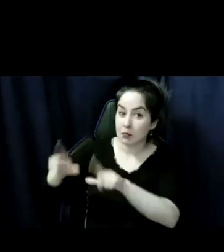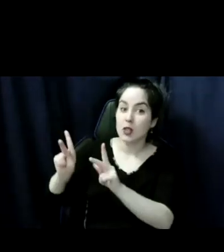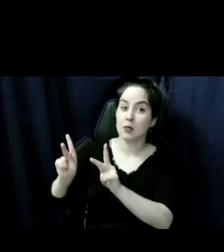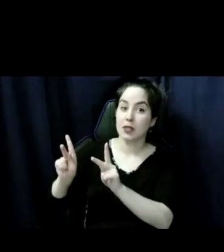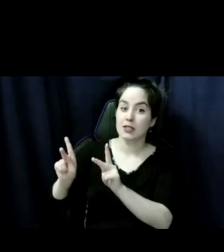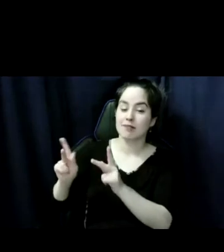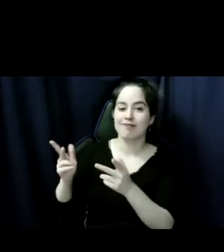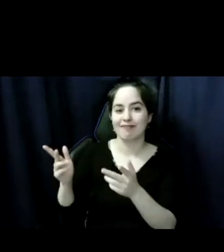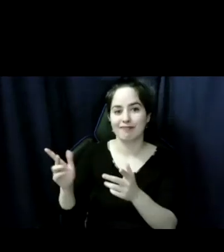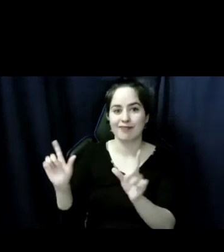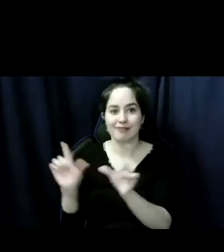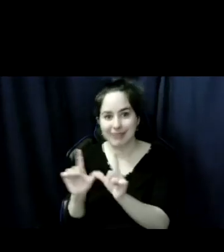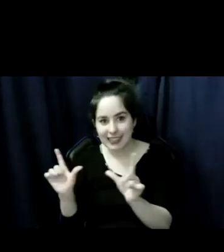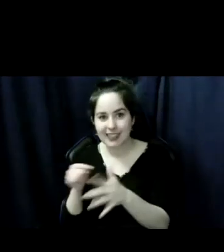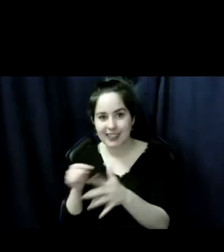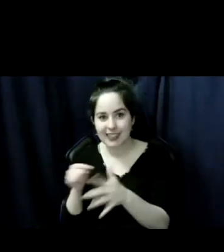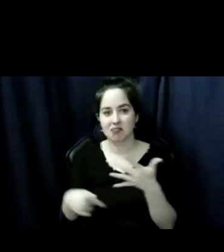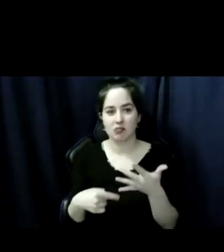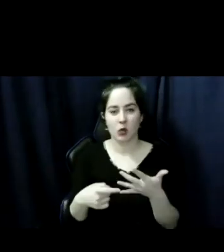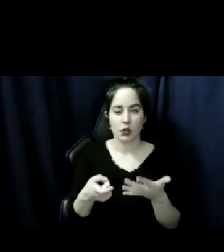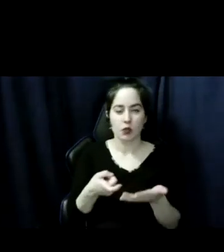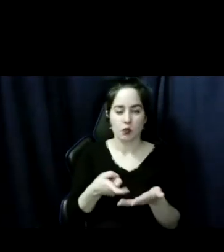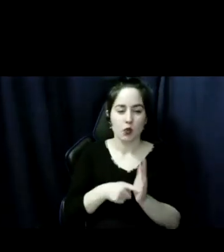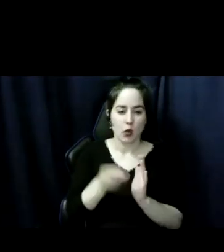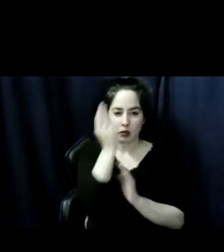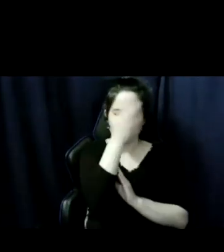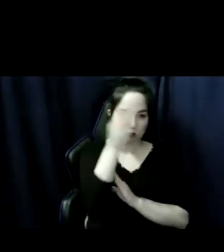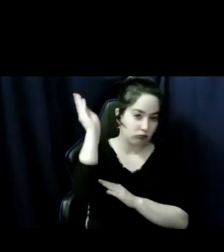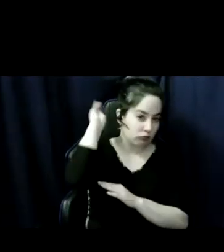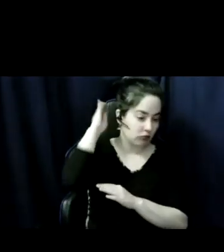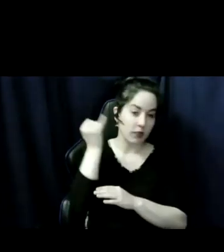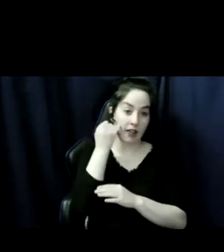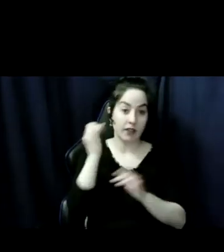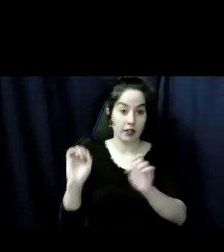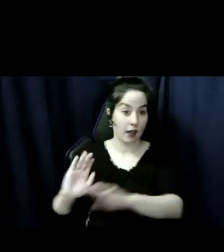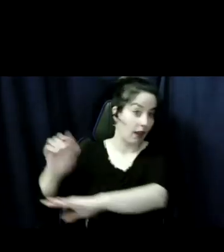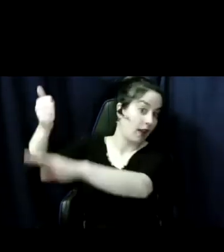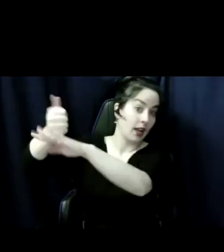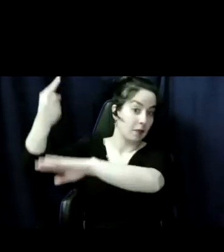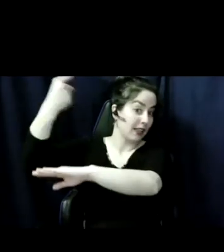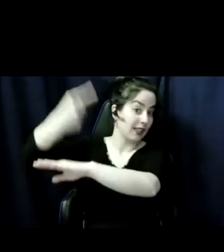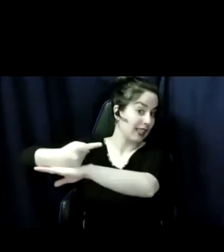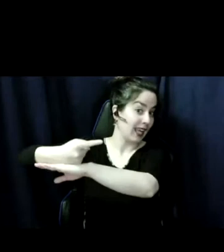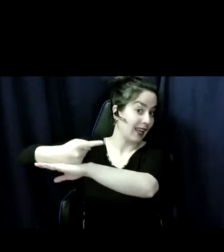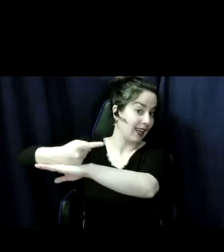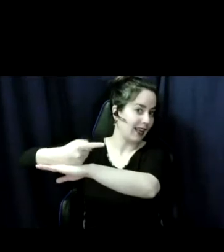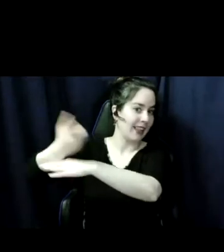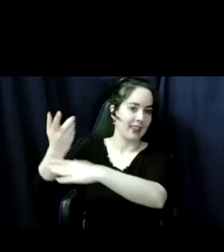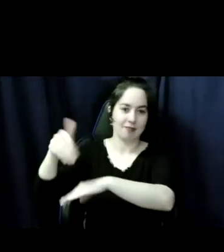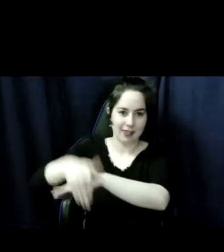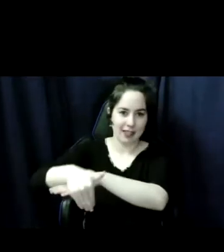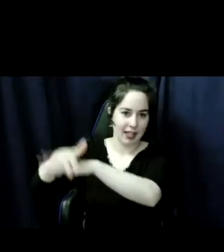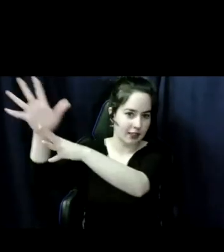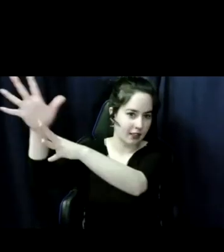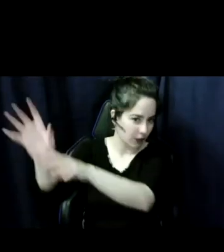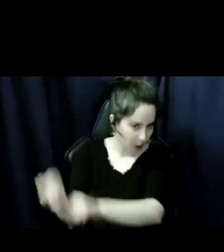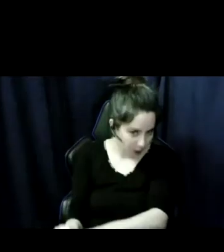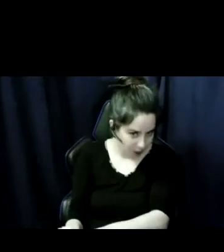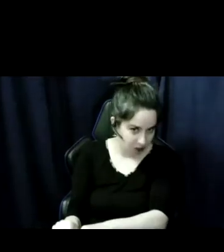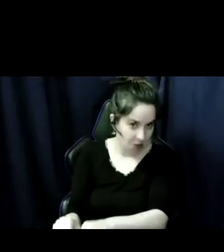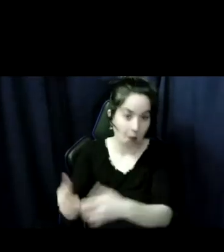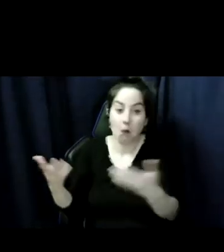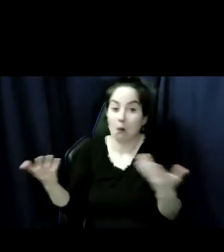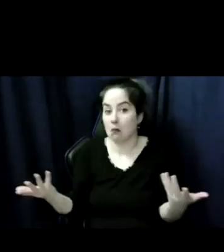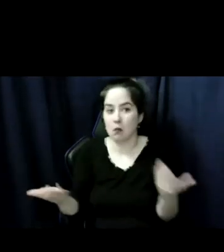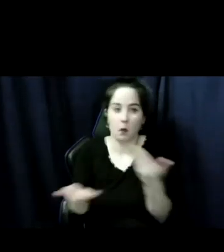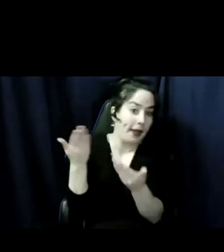thinking about that, I think, is important. If it's something that it just goes up for the day and then you take it away at night, that's really easy to manage for